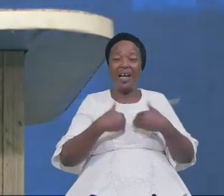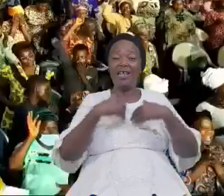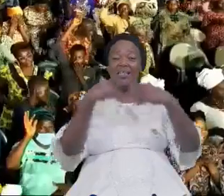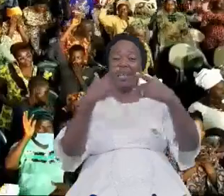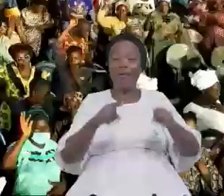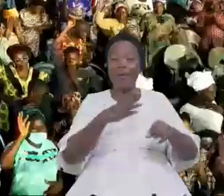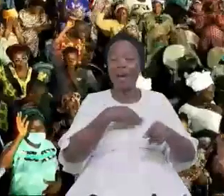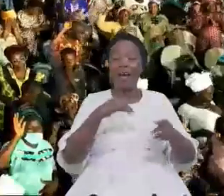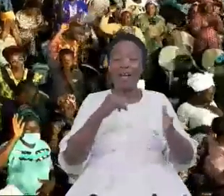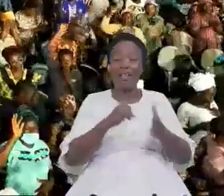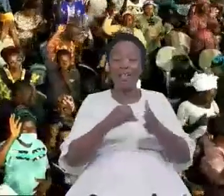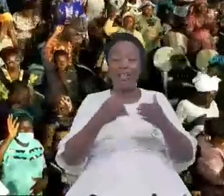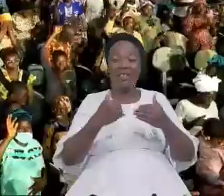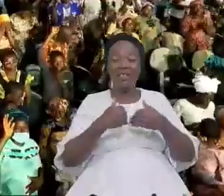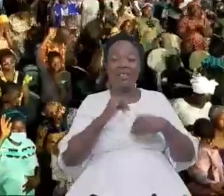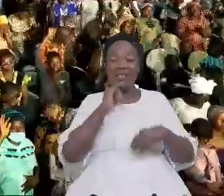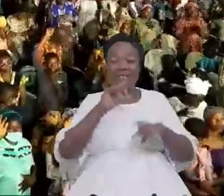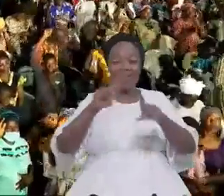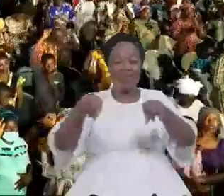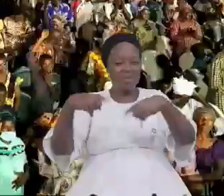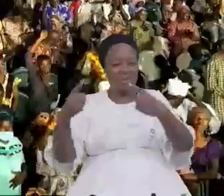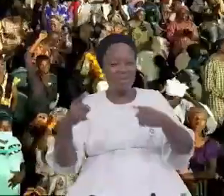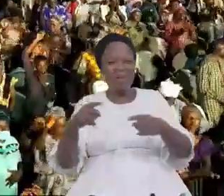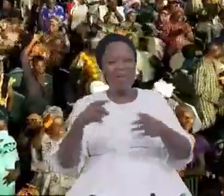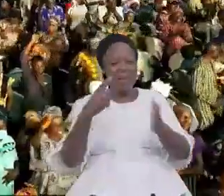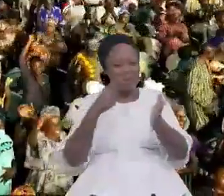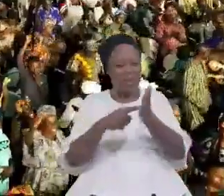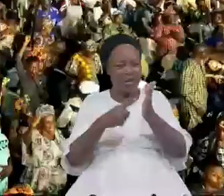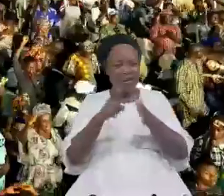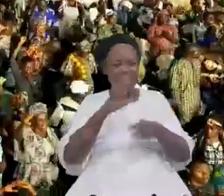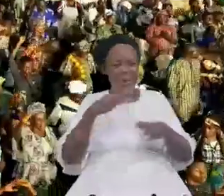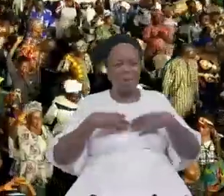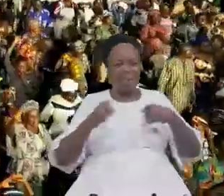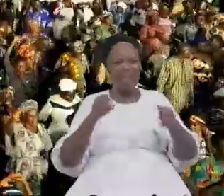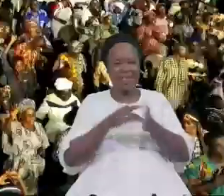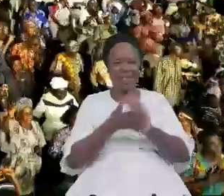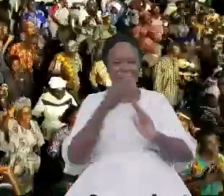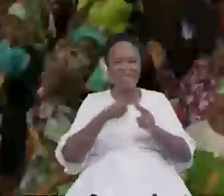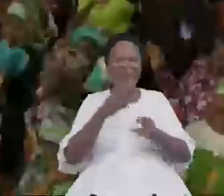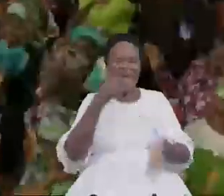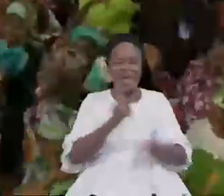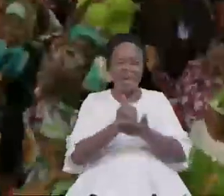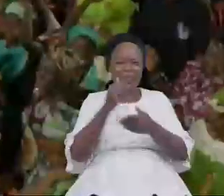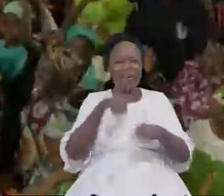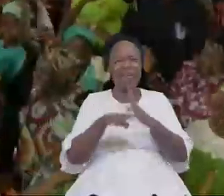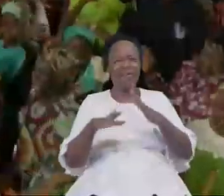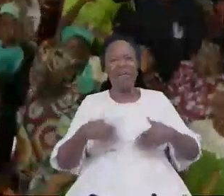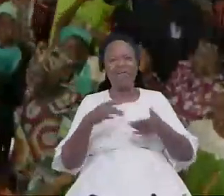Check up, you are healed. Amen in your life.